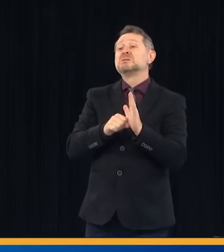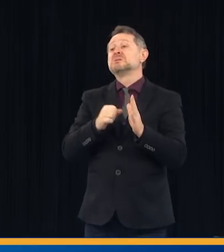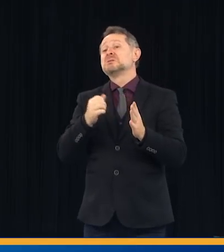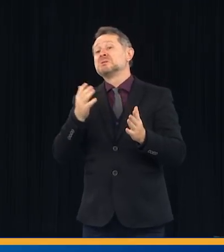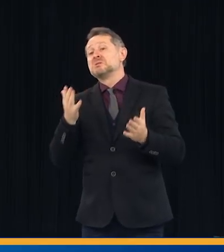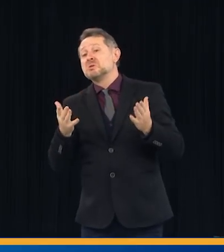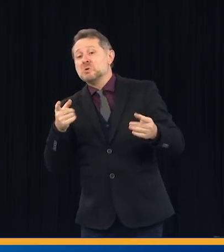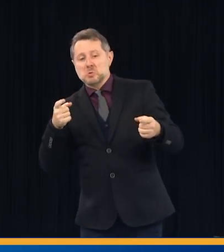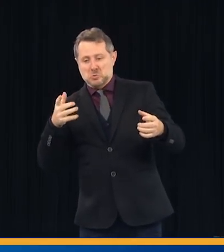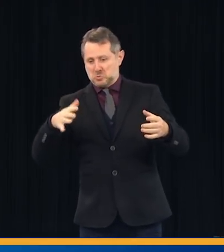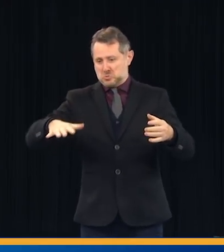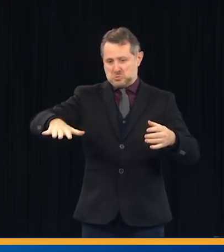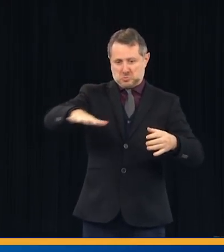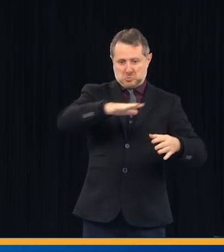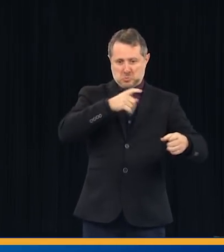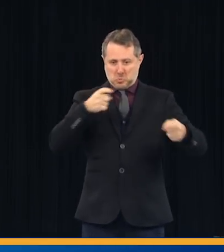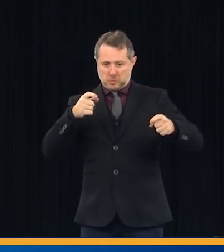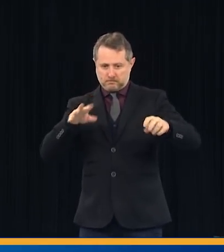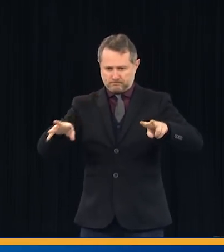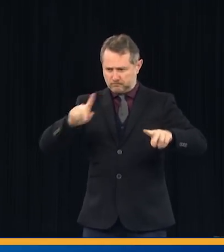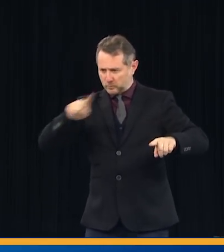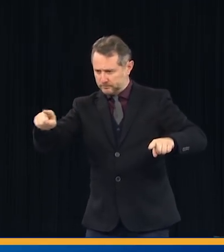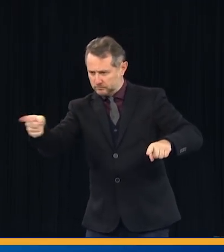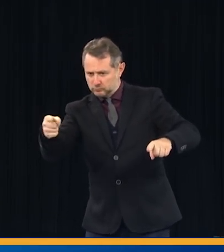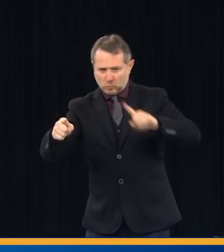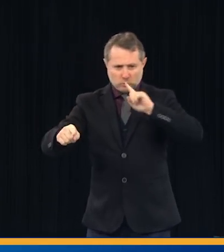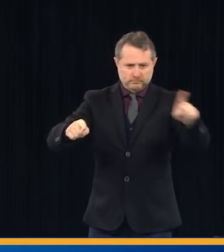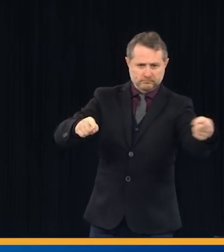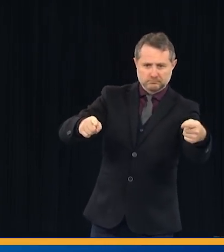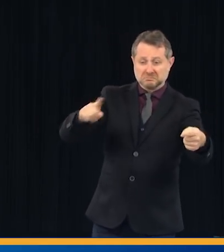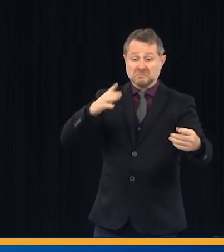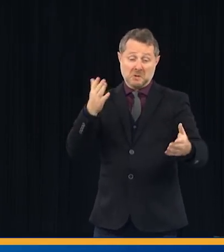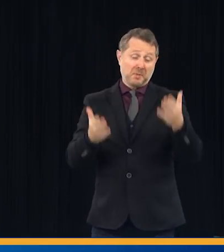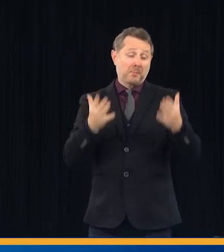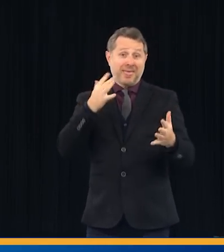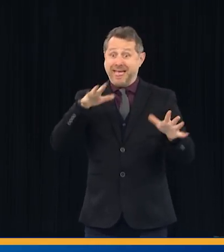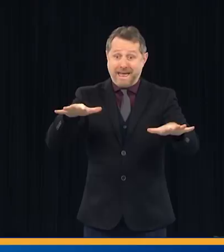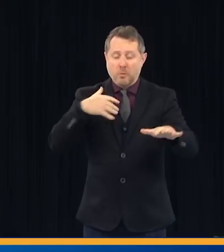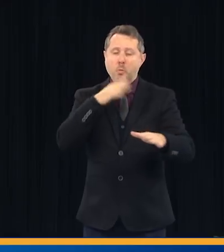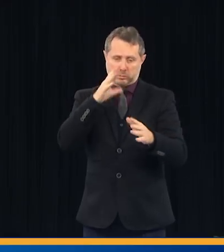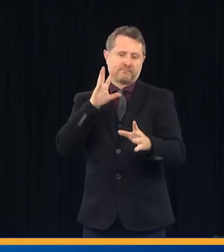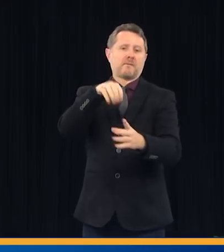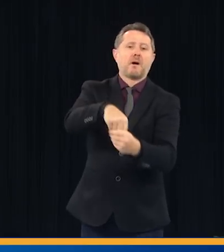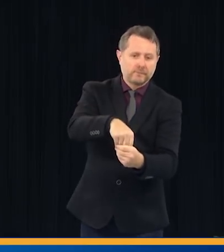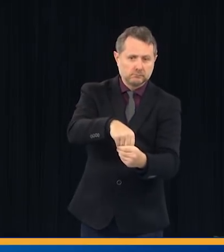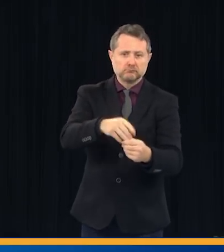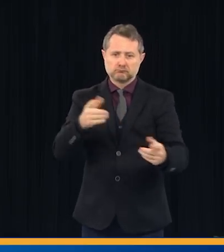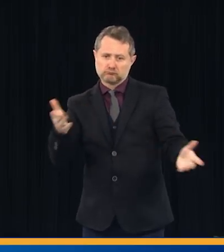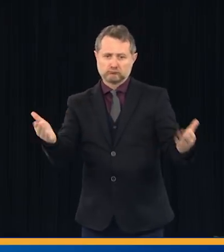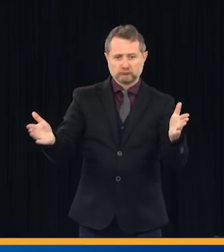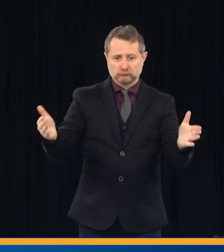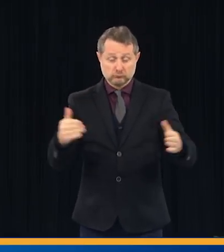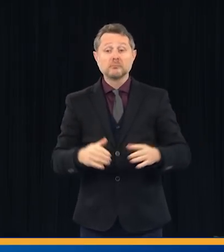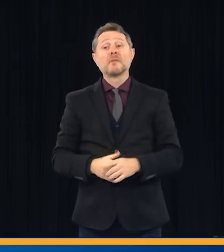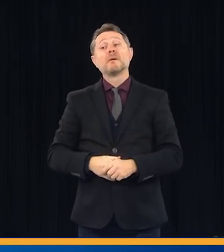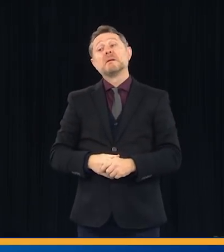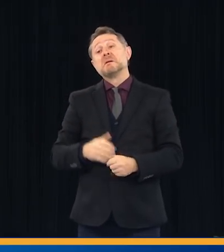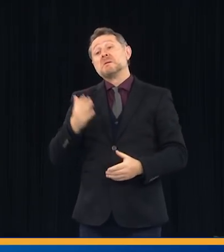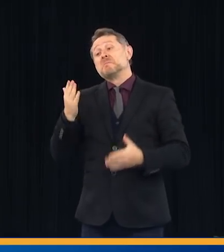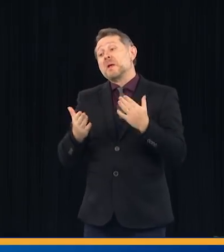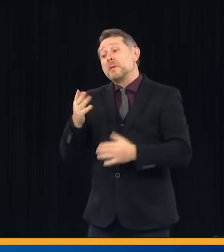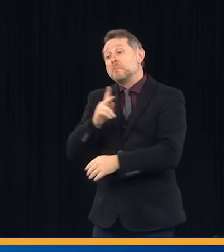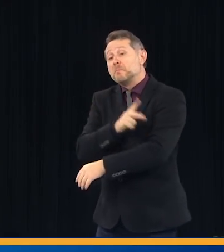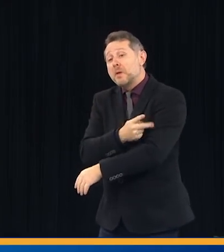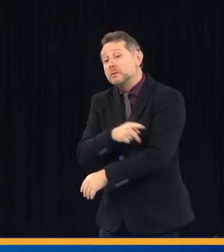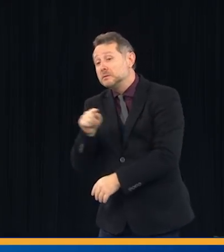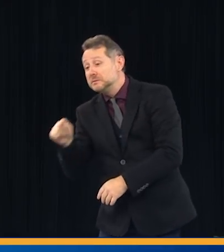health systems. This is when I said the other day, you may have patients from downstate New